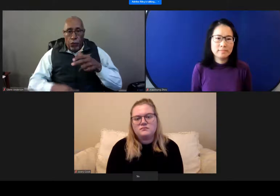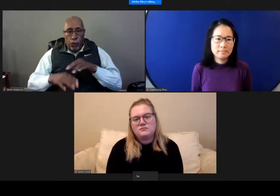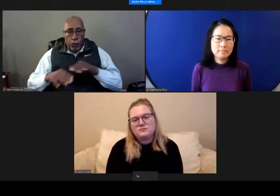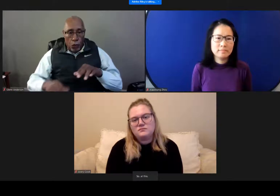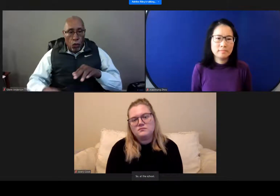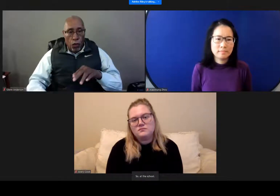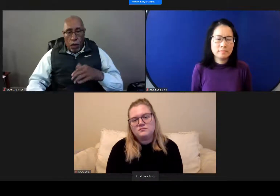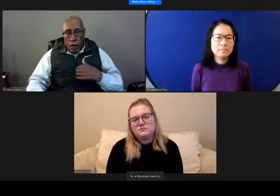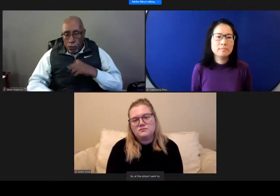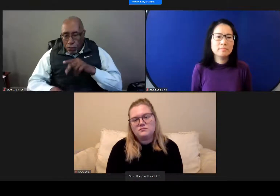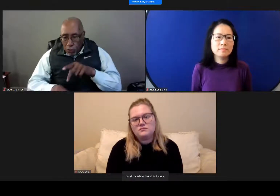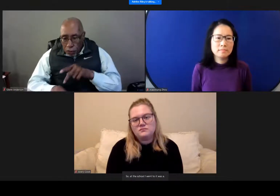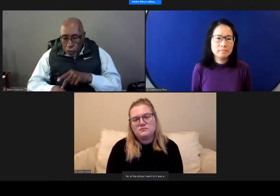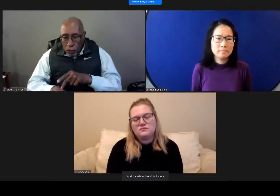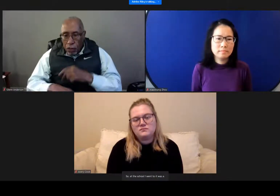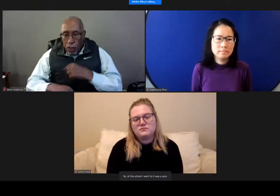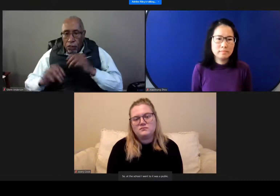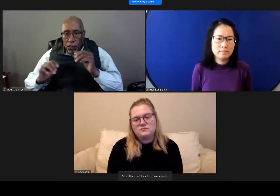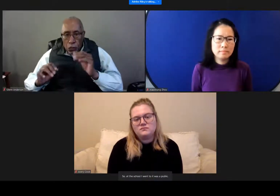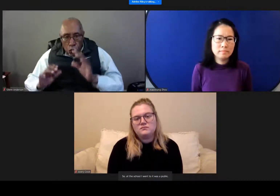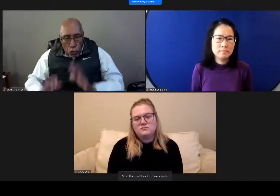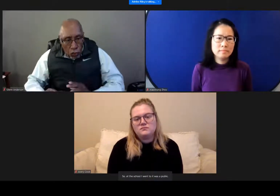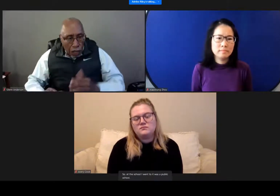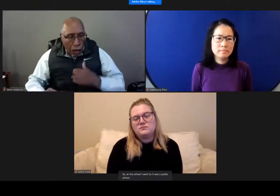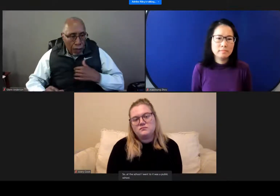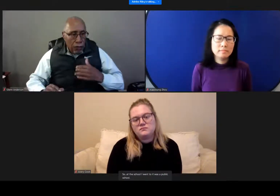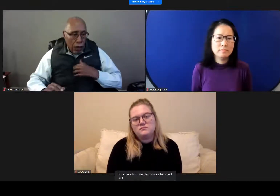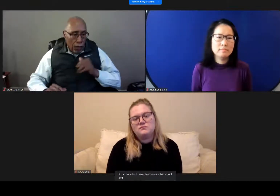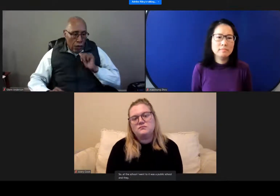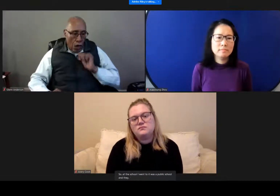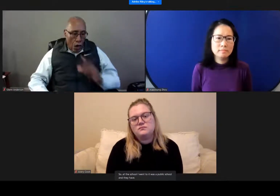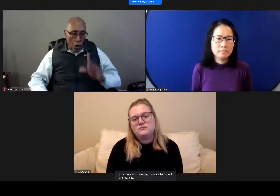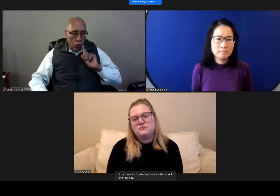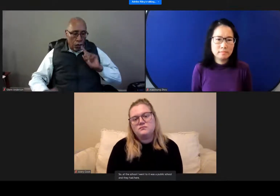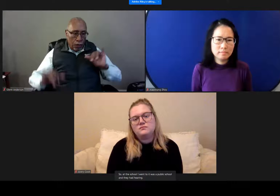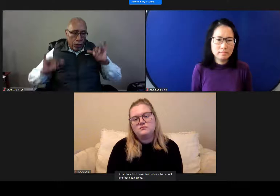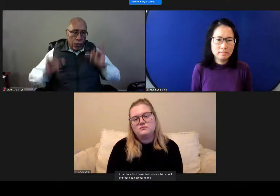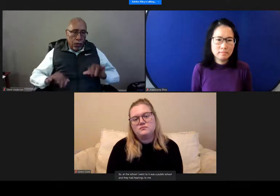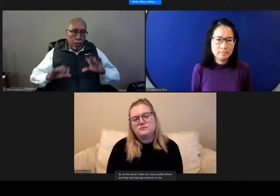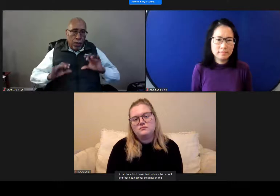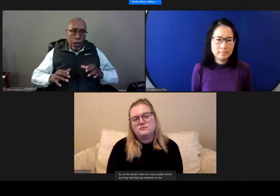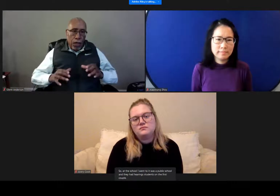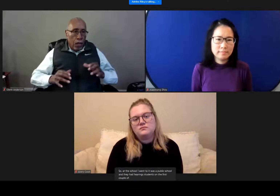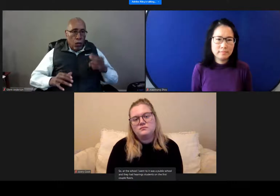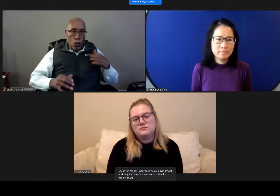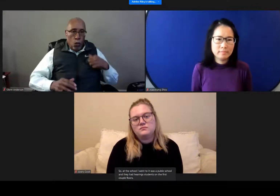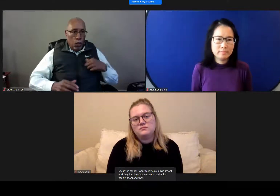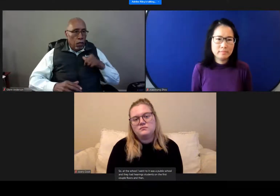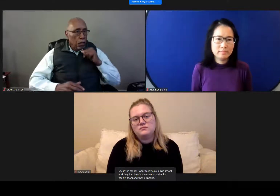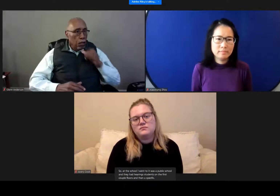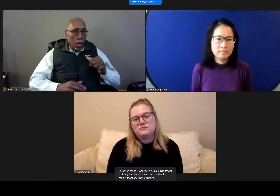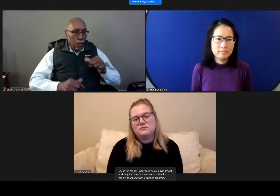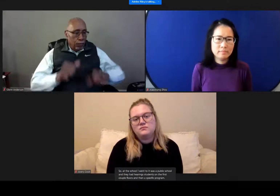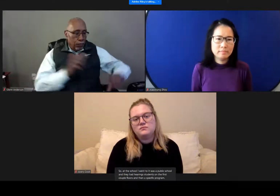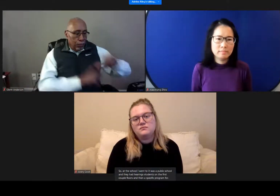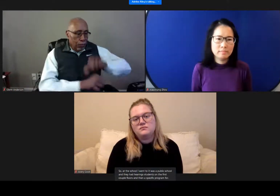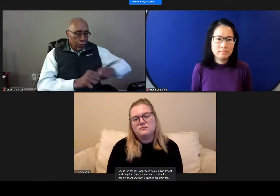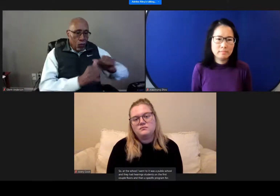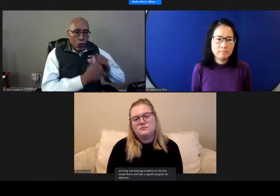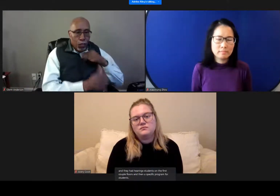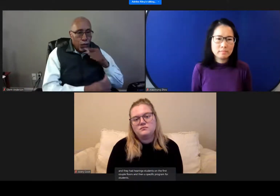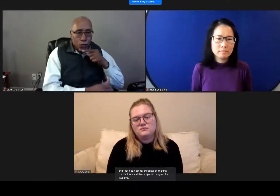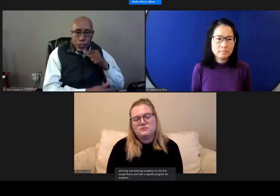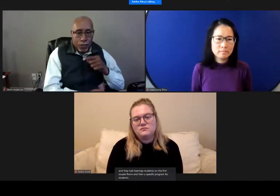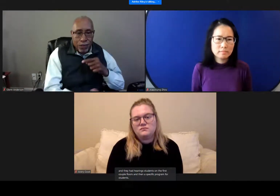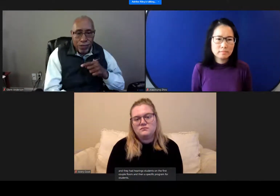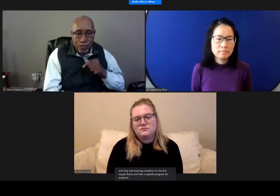at the school I went to, it was a public school, and they had hearing students on the first couple of floors and then a specific program for deaf